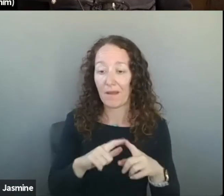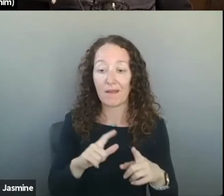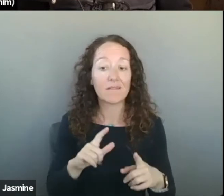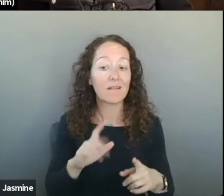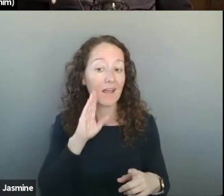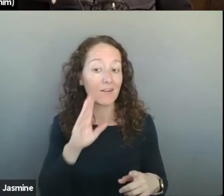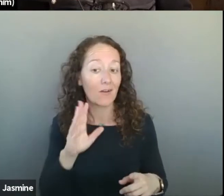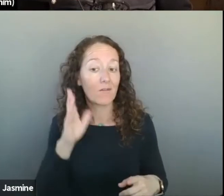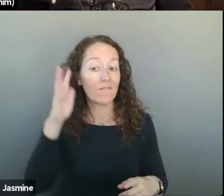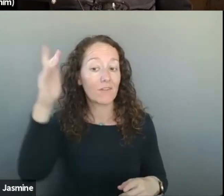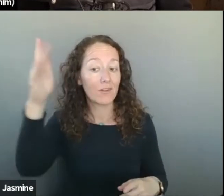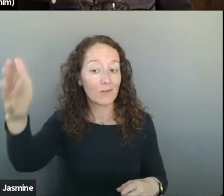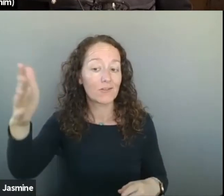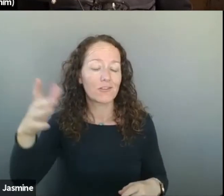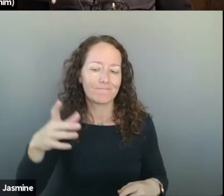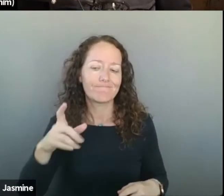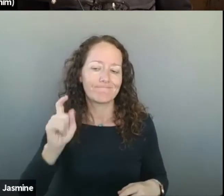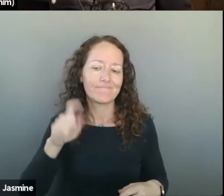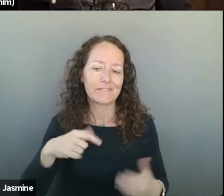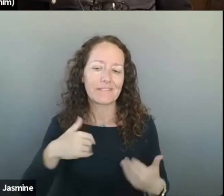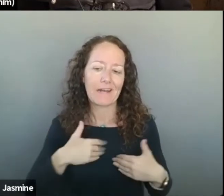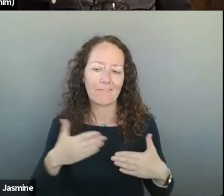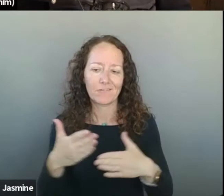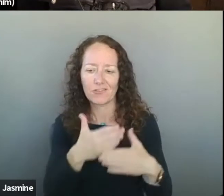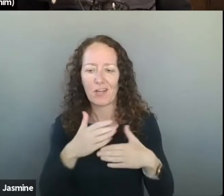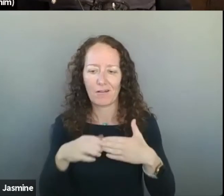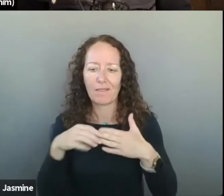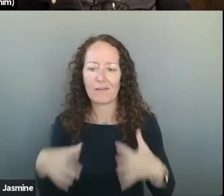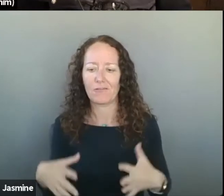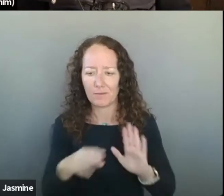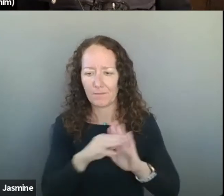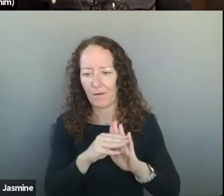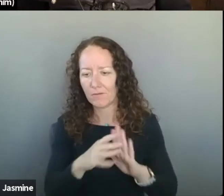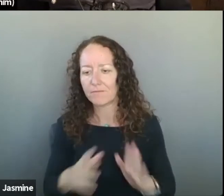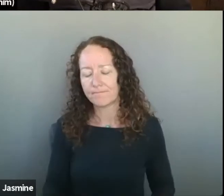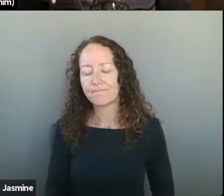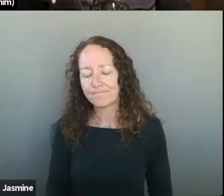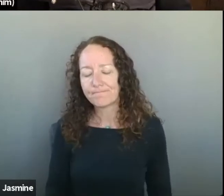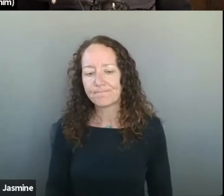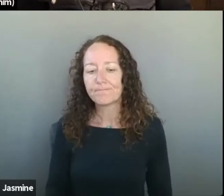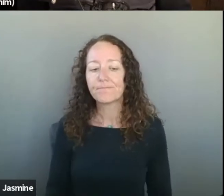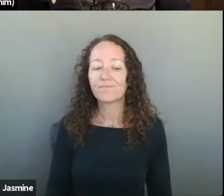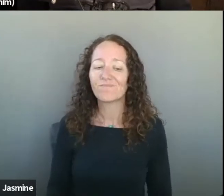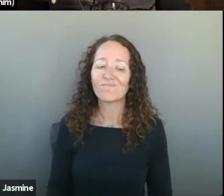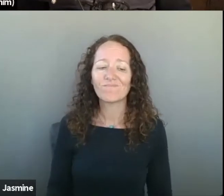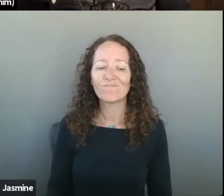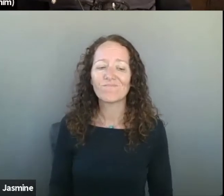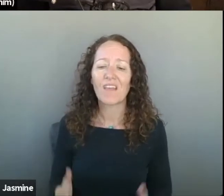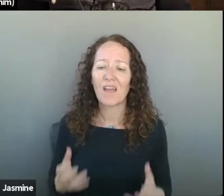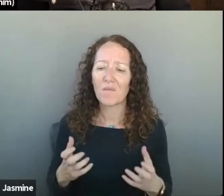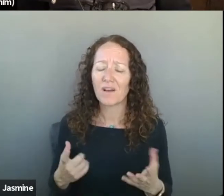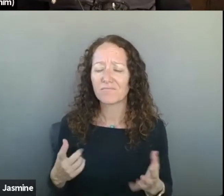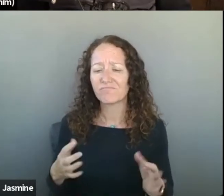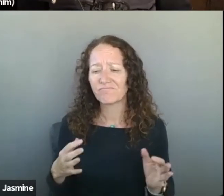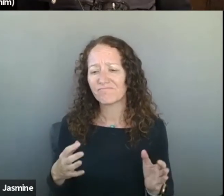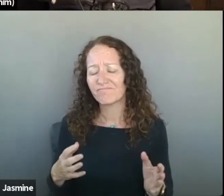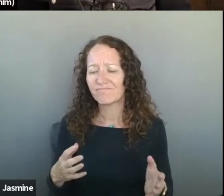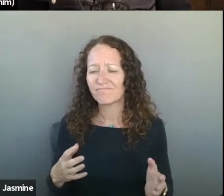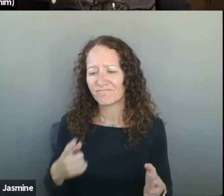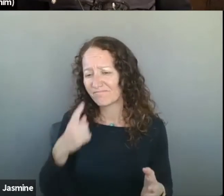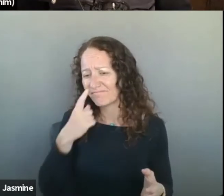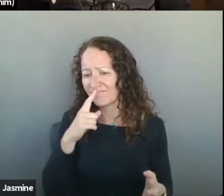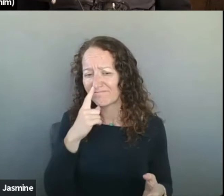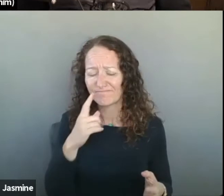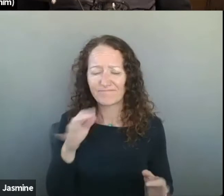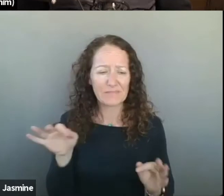of the future. I want to just talk about how unfair it is to expect any one